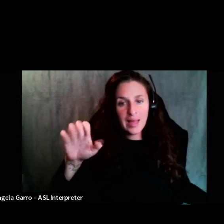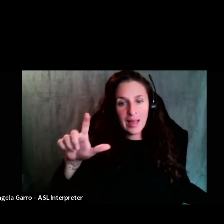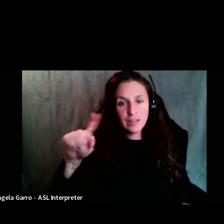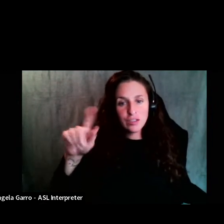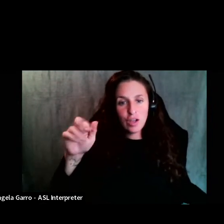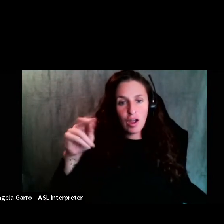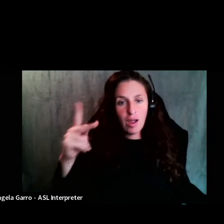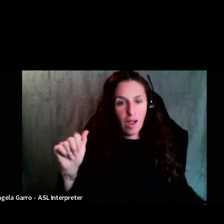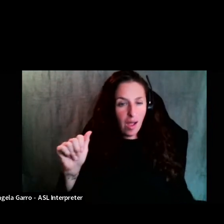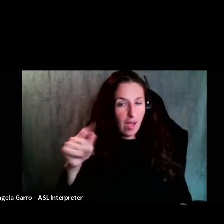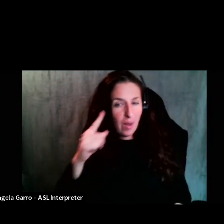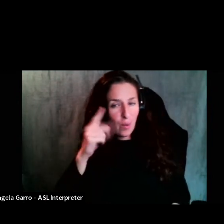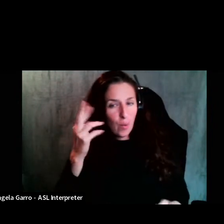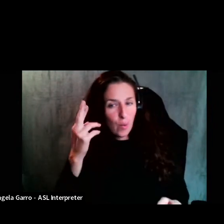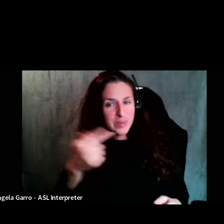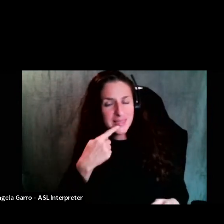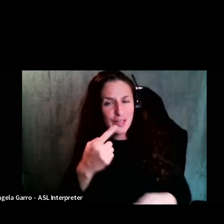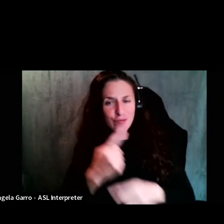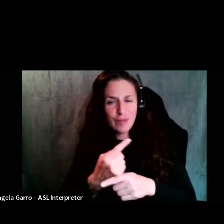Okay.